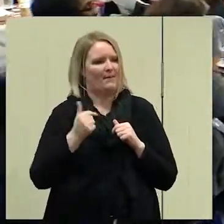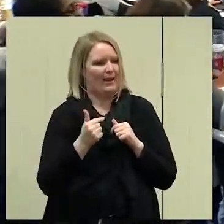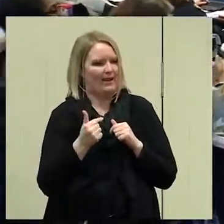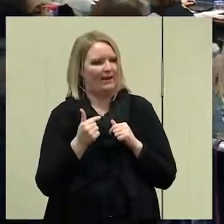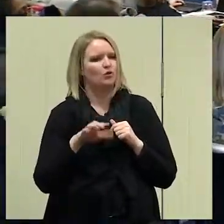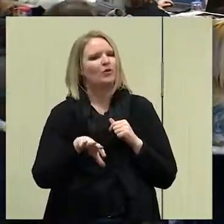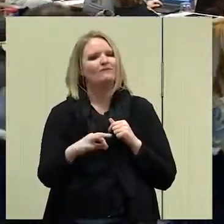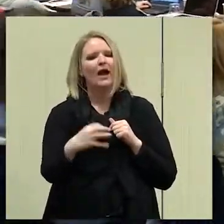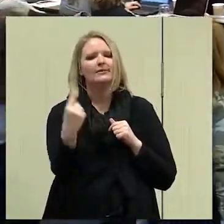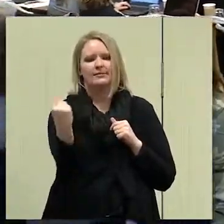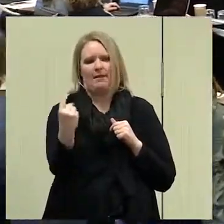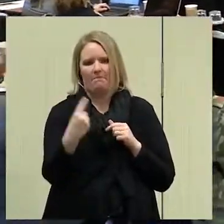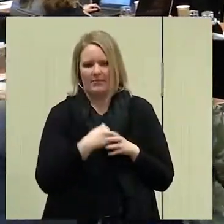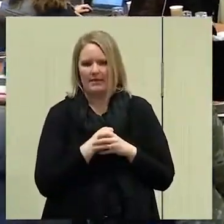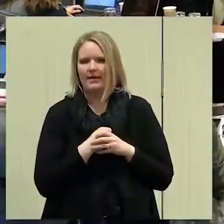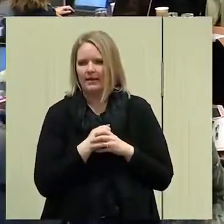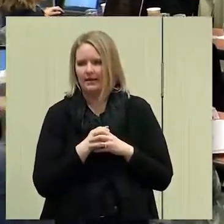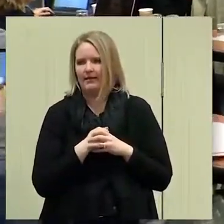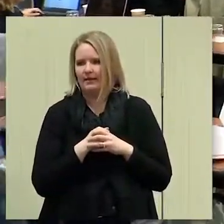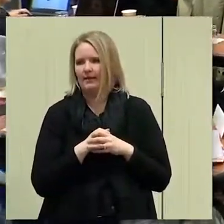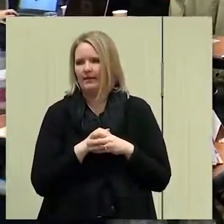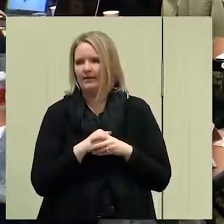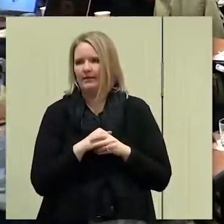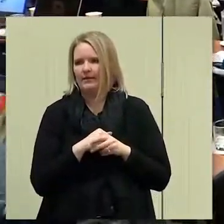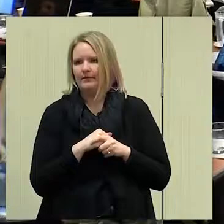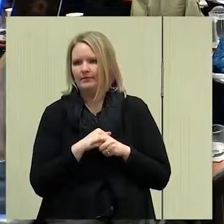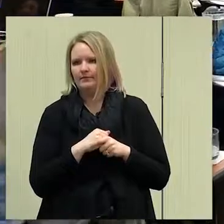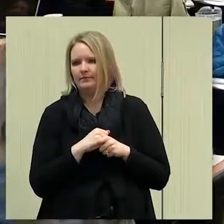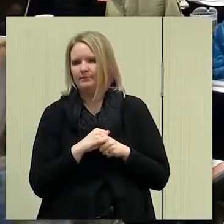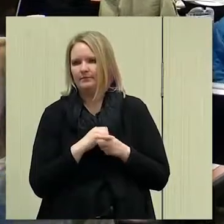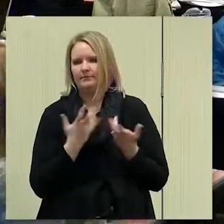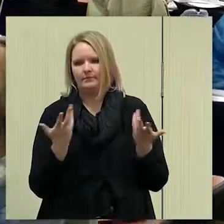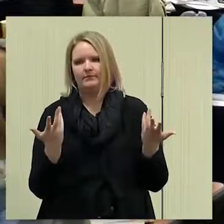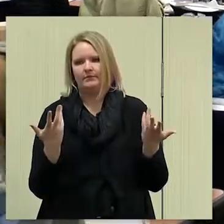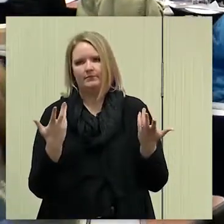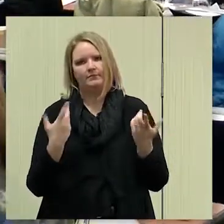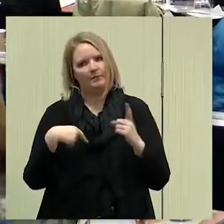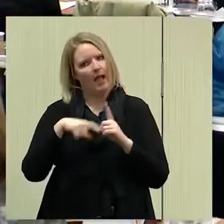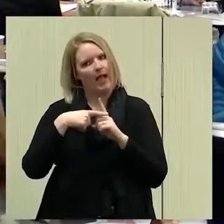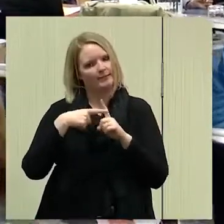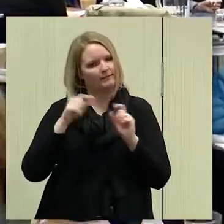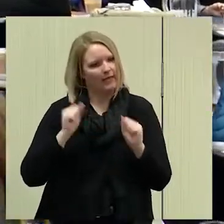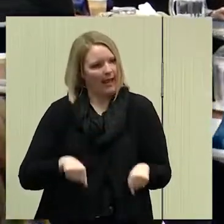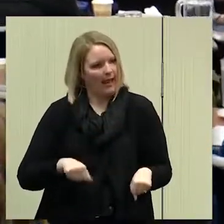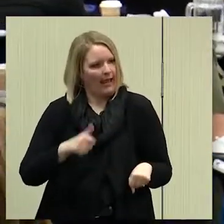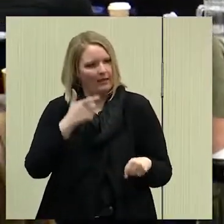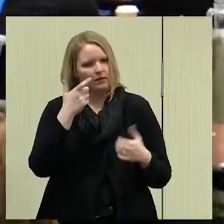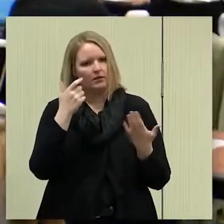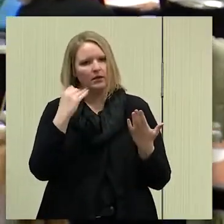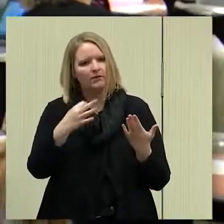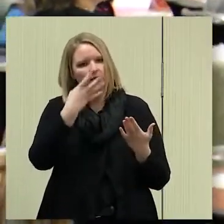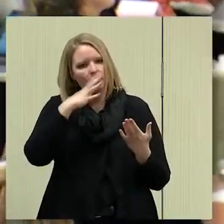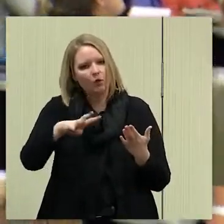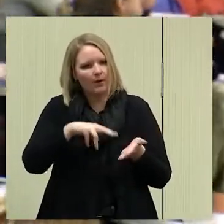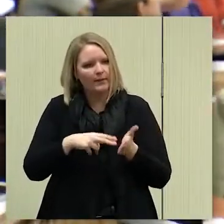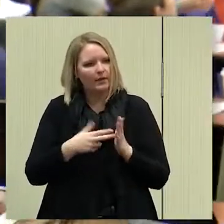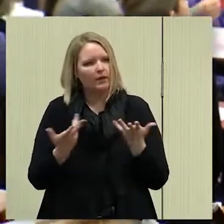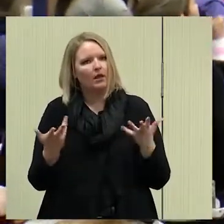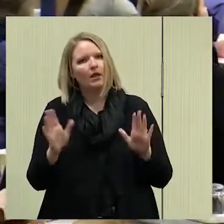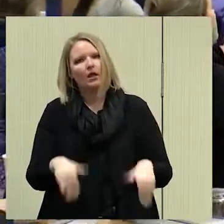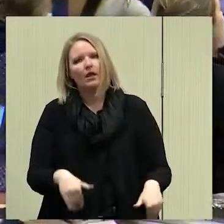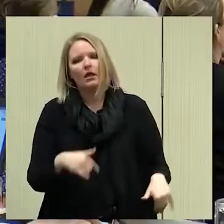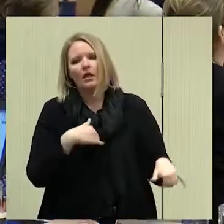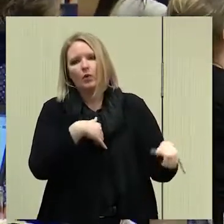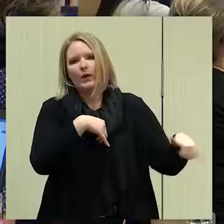something, you know, that you can say and do the positives, because it starts to, otherwise, like you said, you don't want to answer the